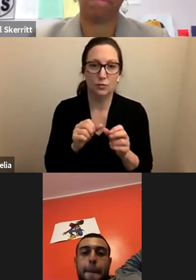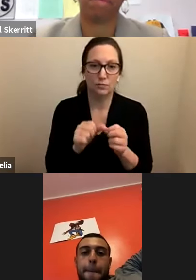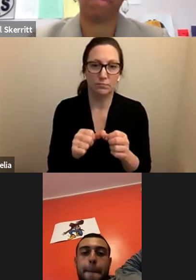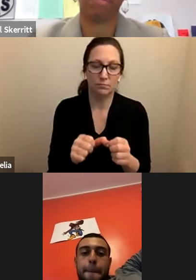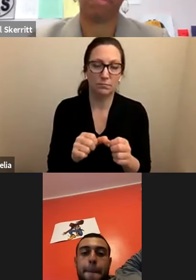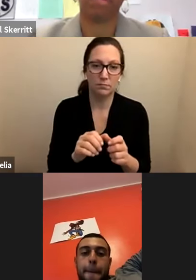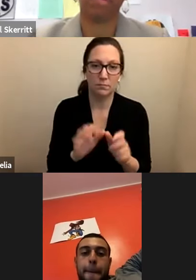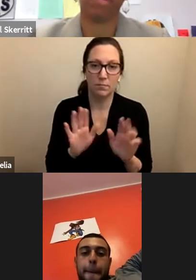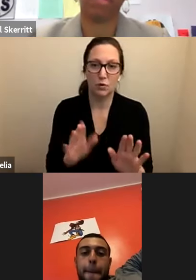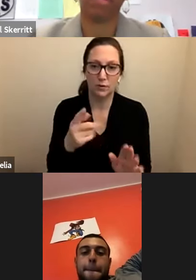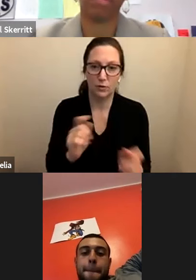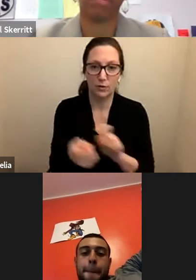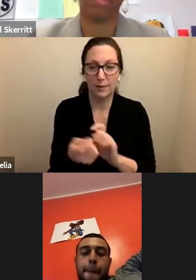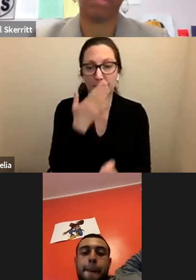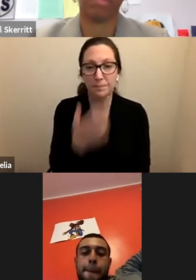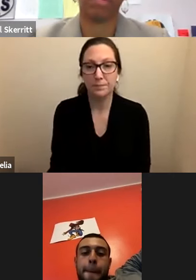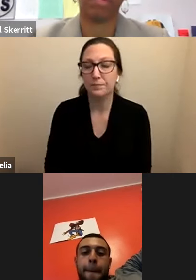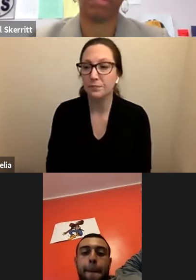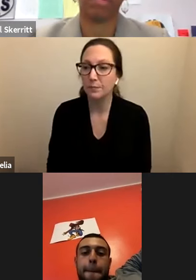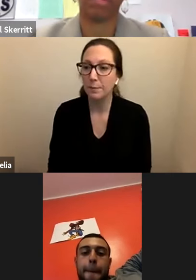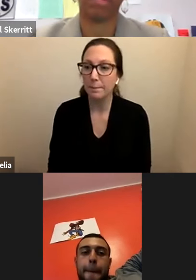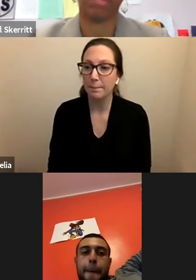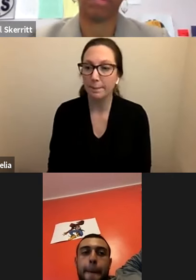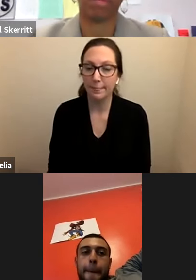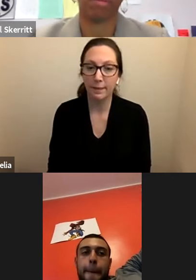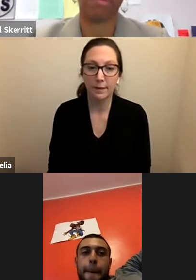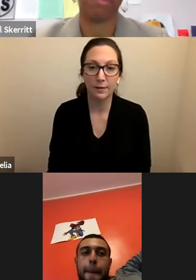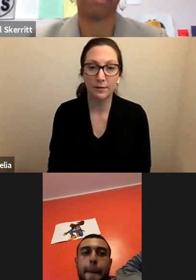change. Thank you. Thank you very much.